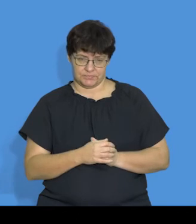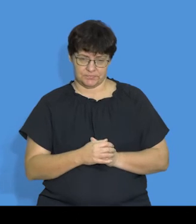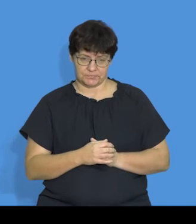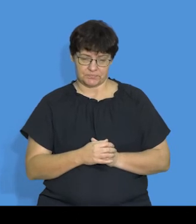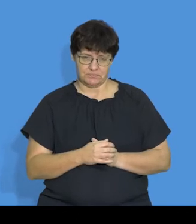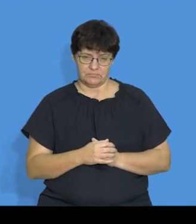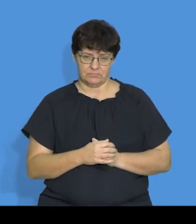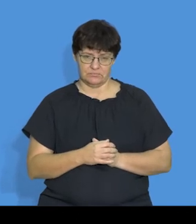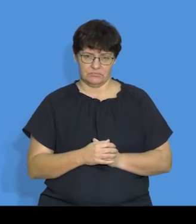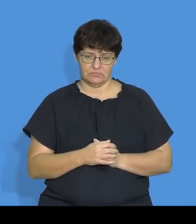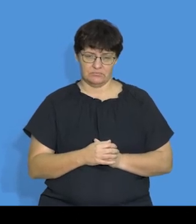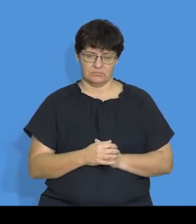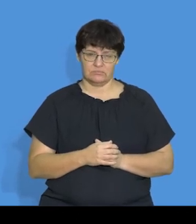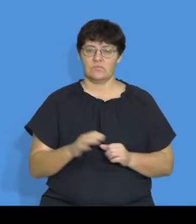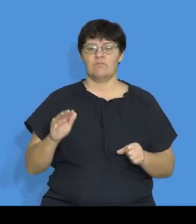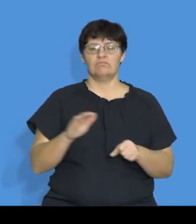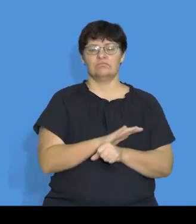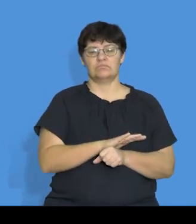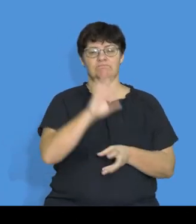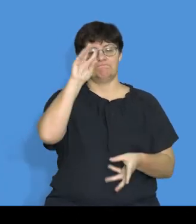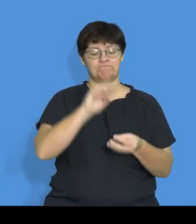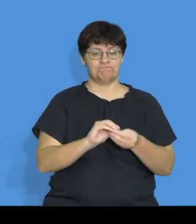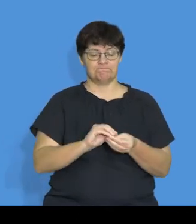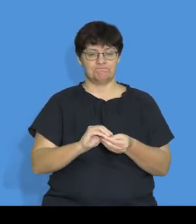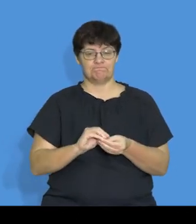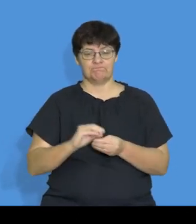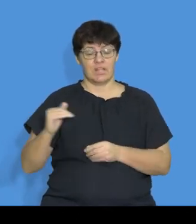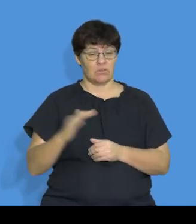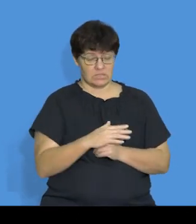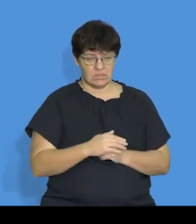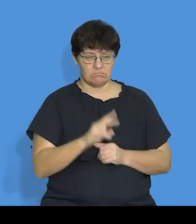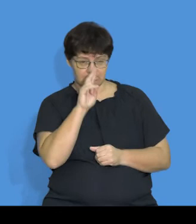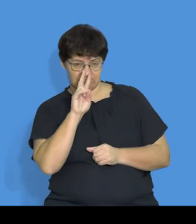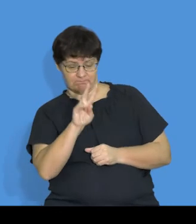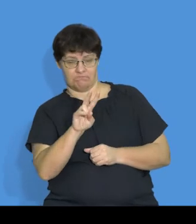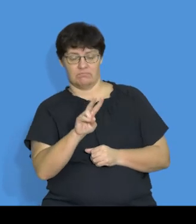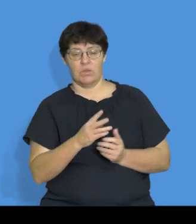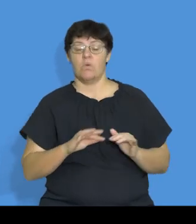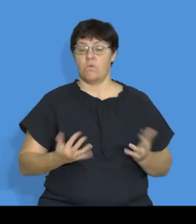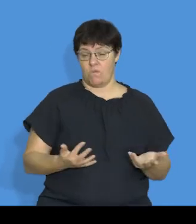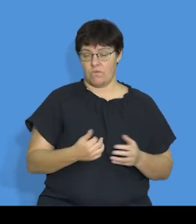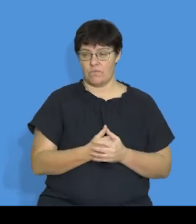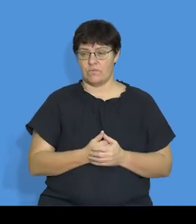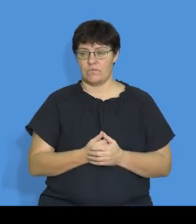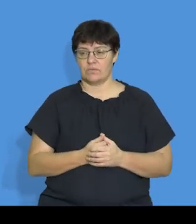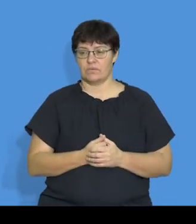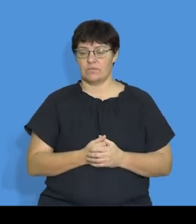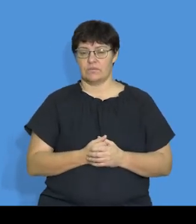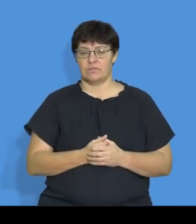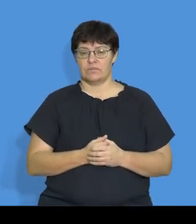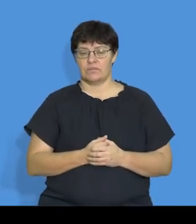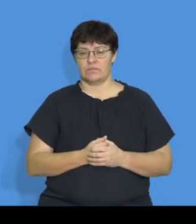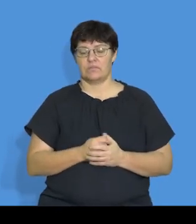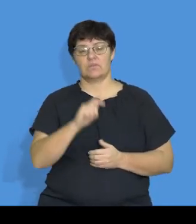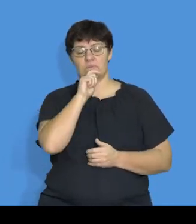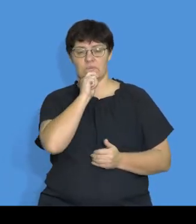So what is the total current in the circuit? We can choose to look at it that way. Or we can use the